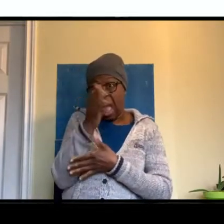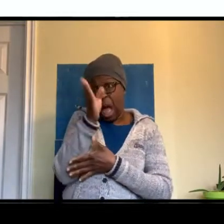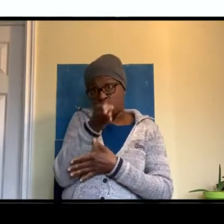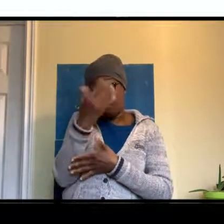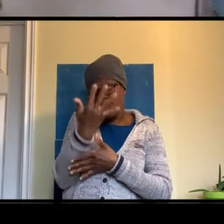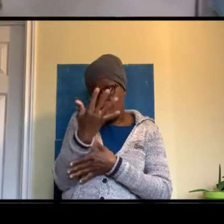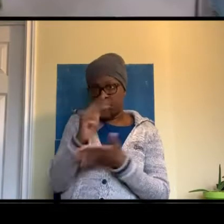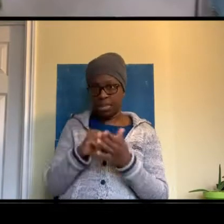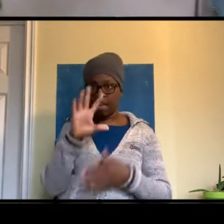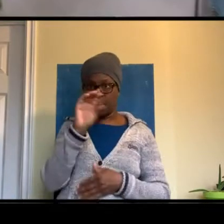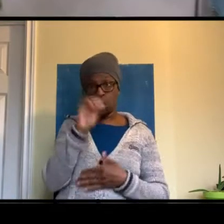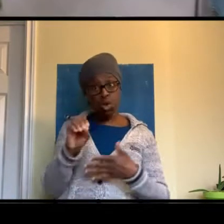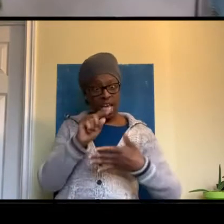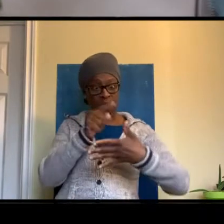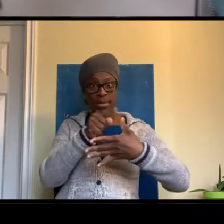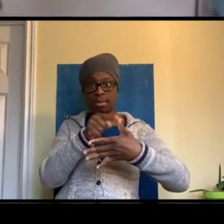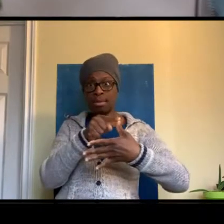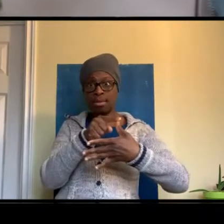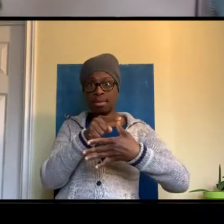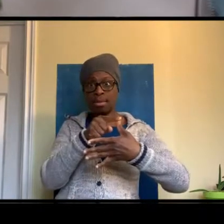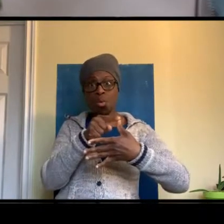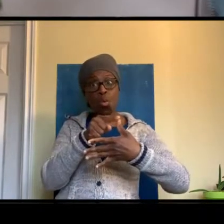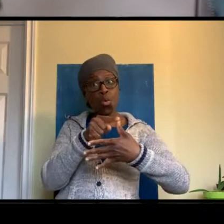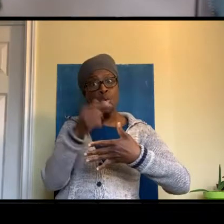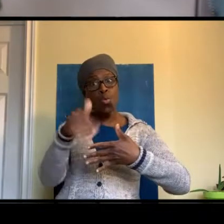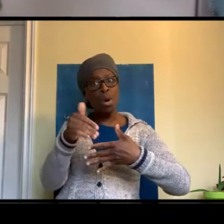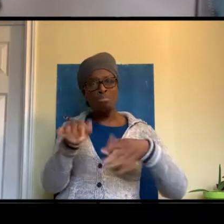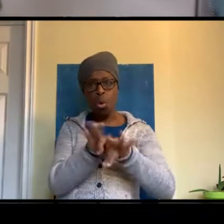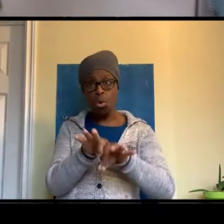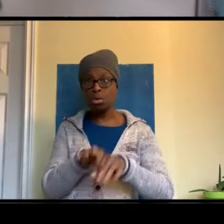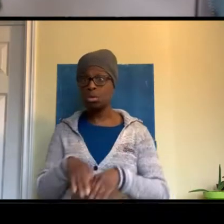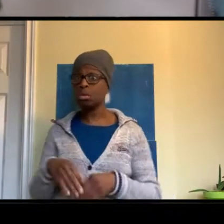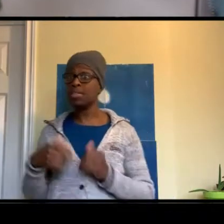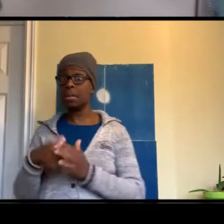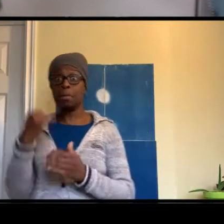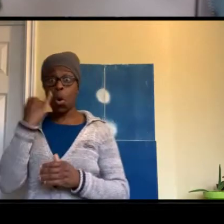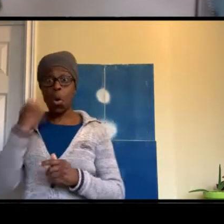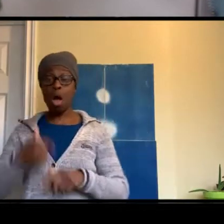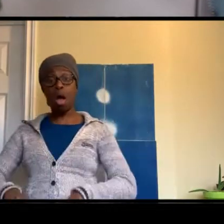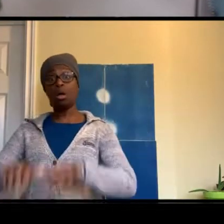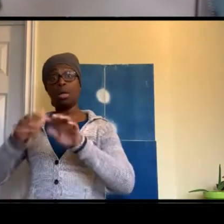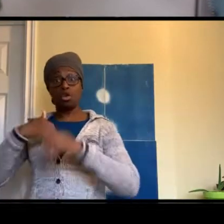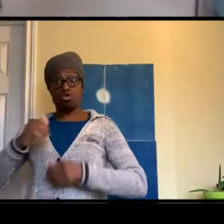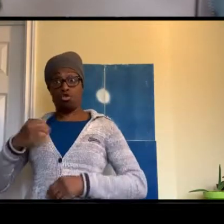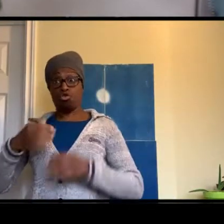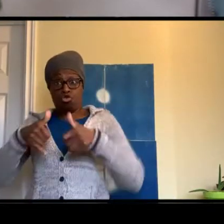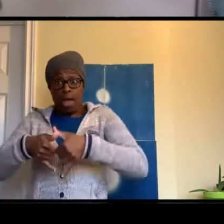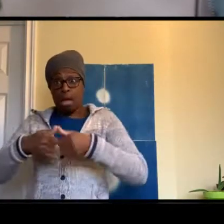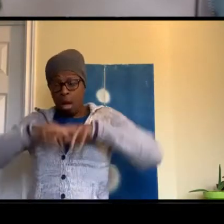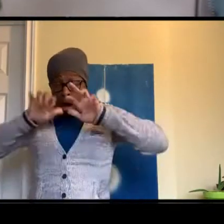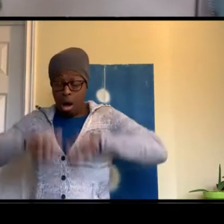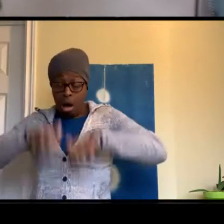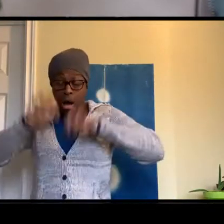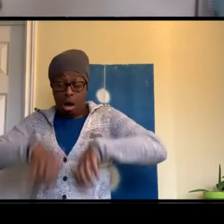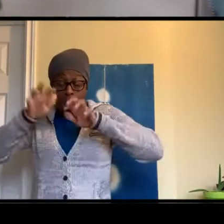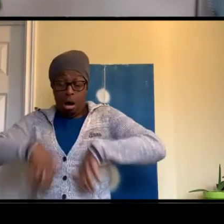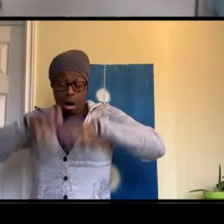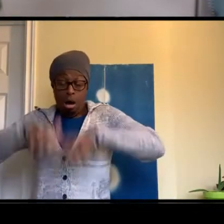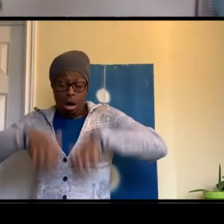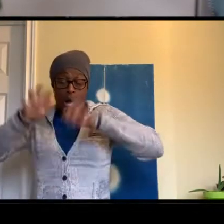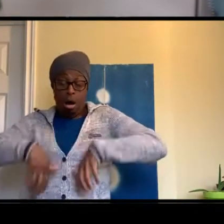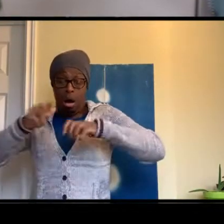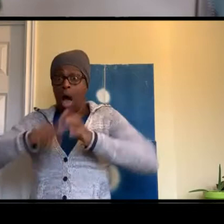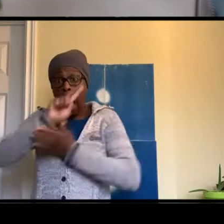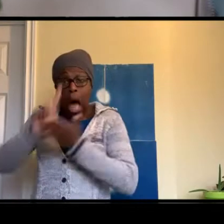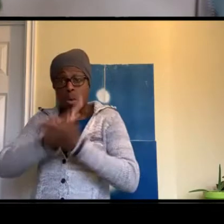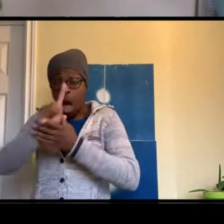So you can spend a lot of time writing your grant, but you need to have the best support material to accompany